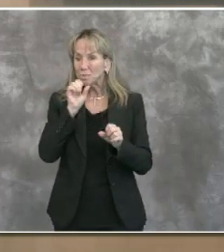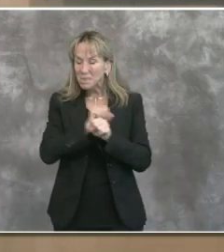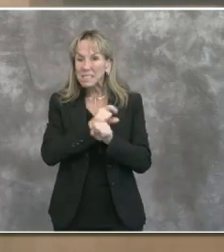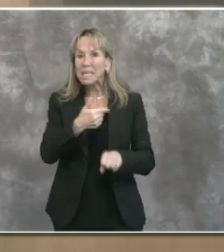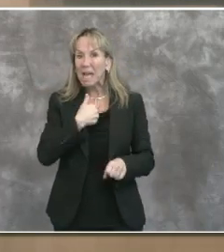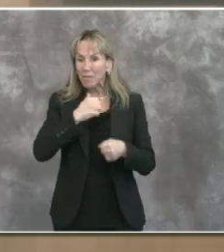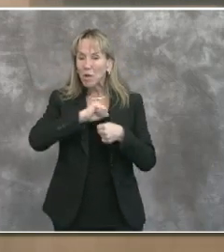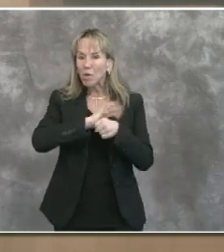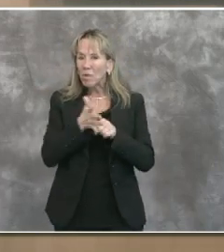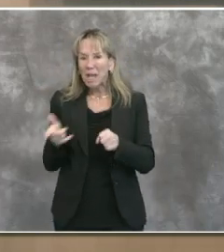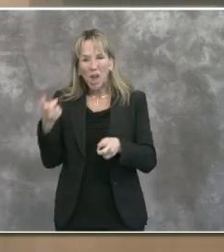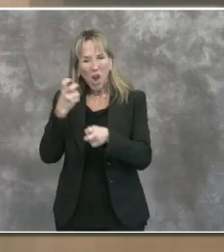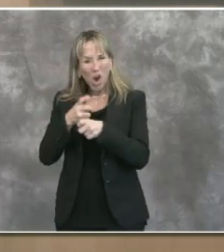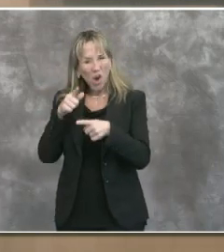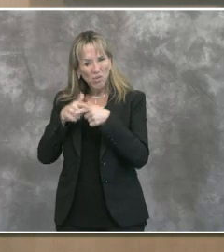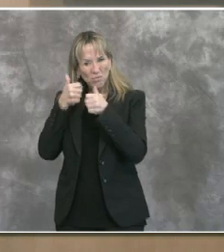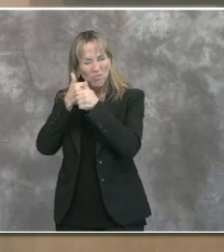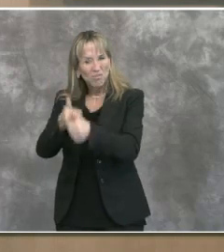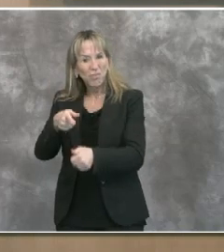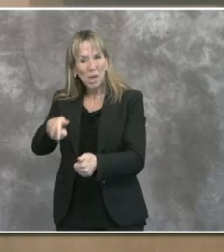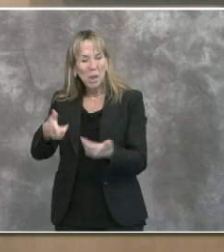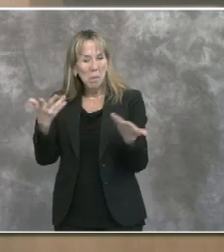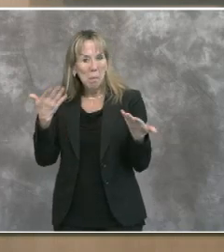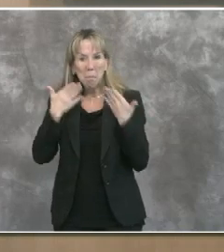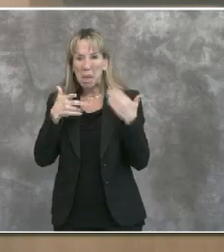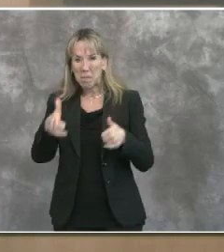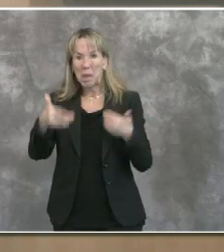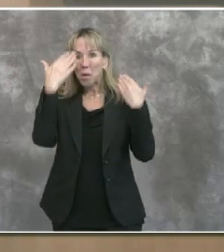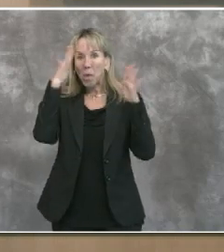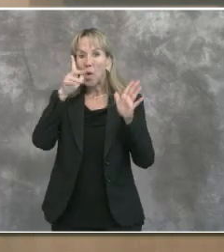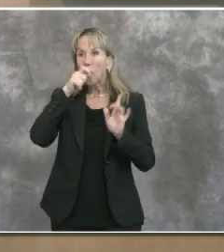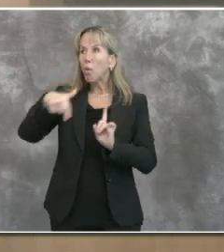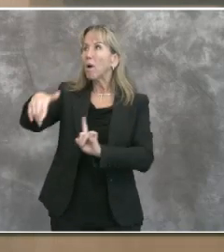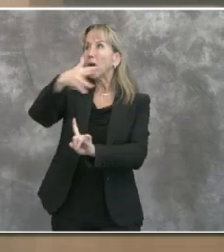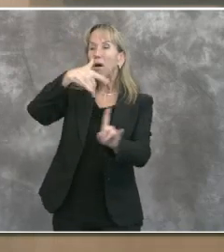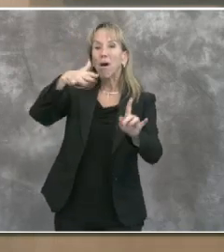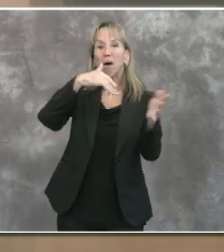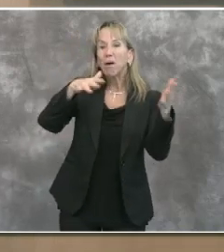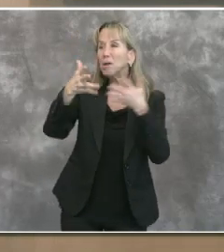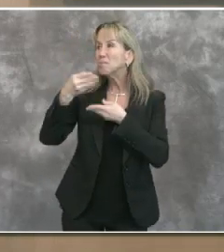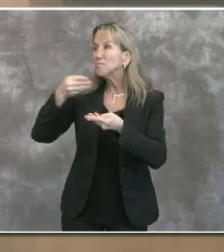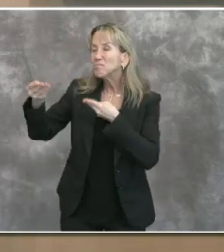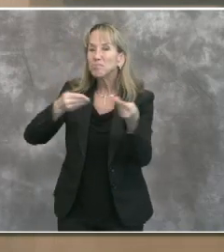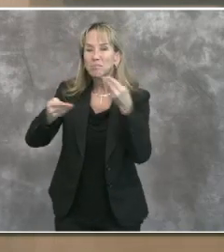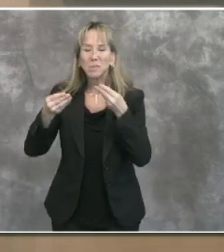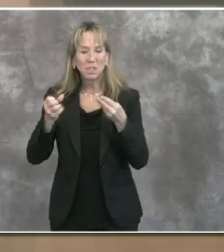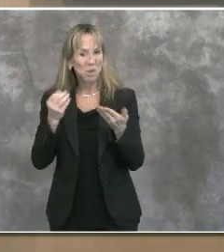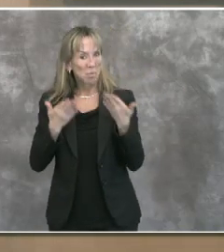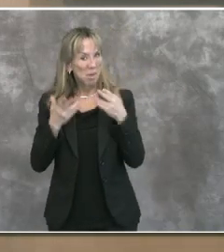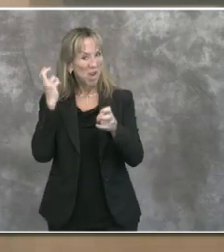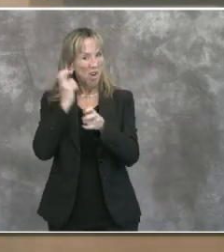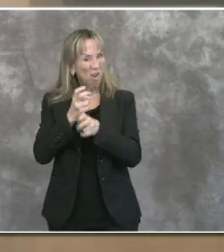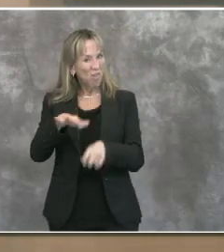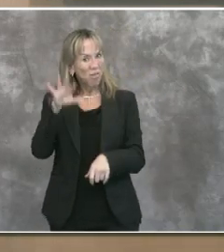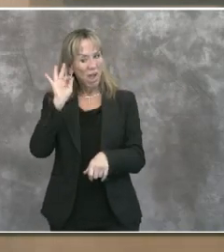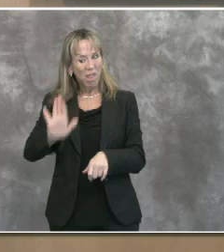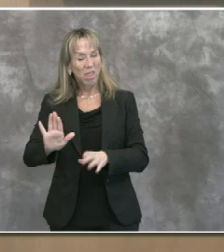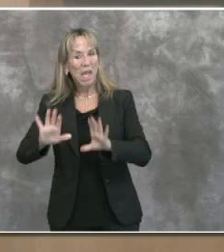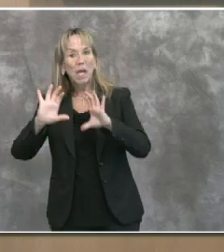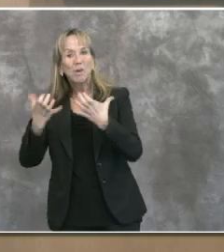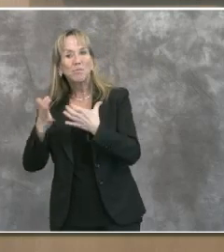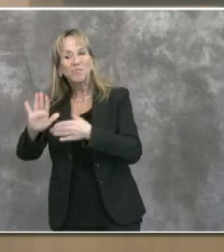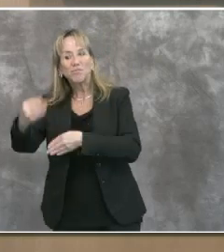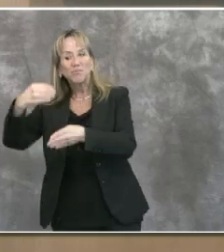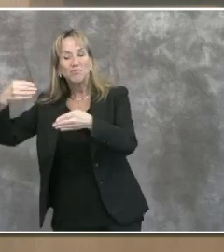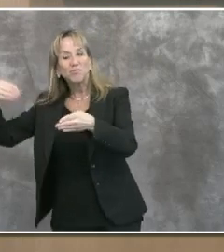of the population, as they may not necessarily know everyone they've come into contact with and may not be easily found. How are your